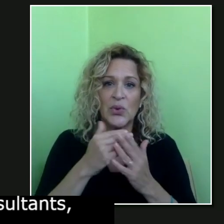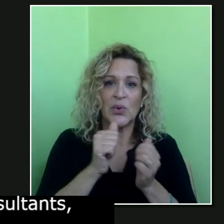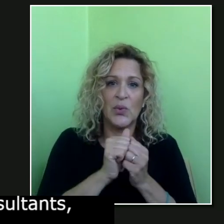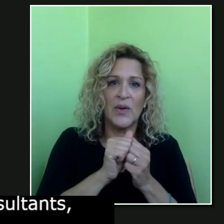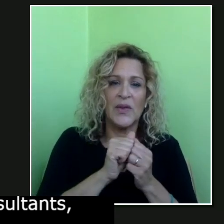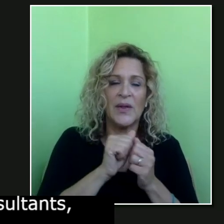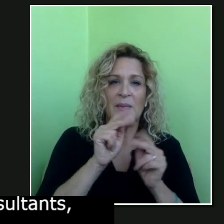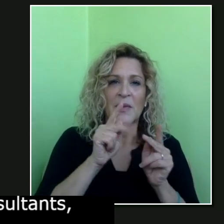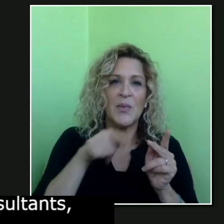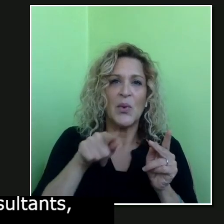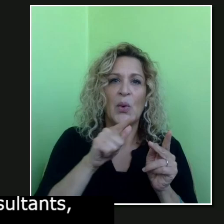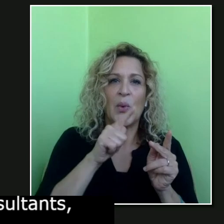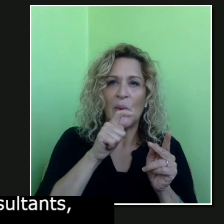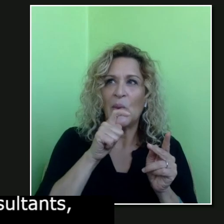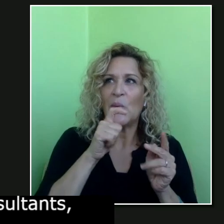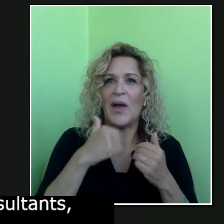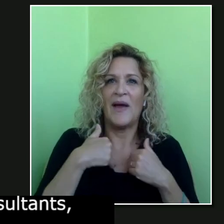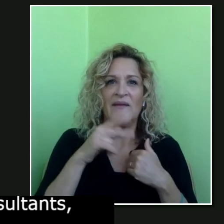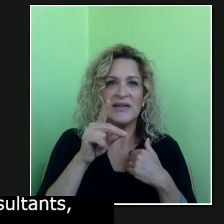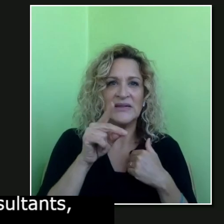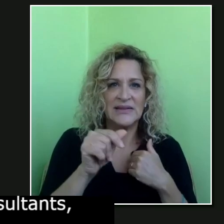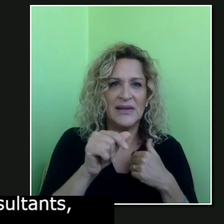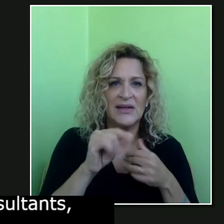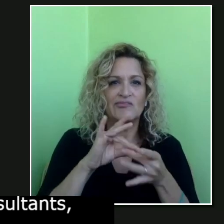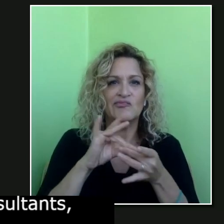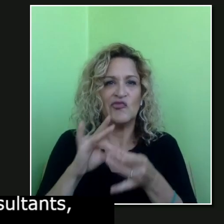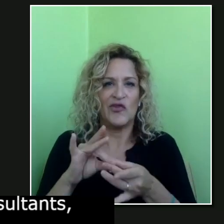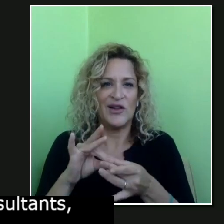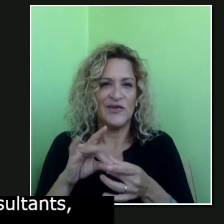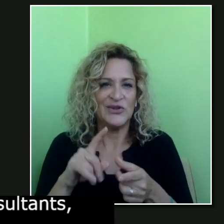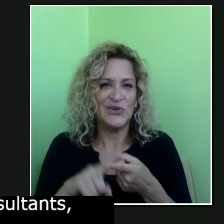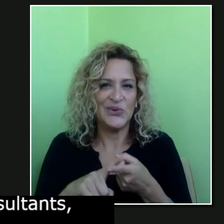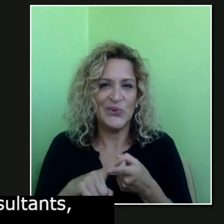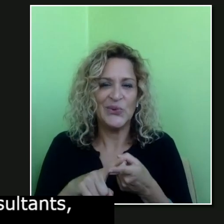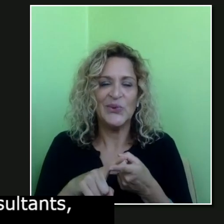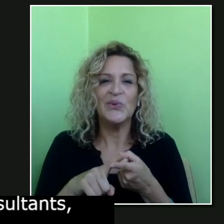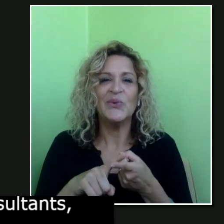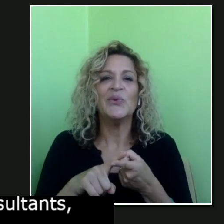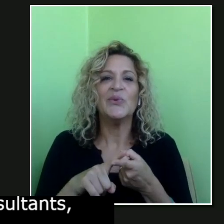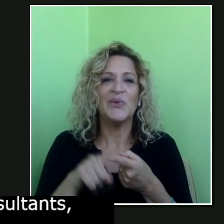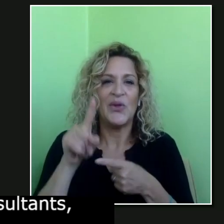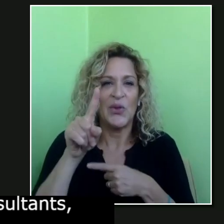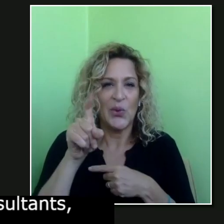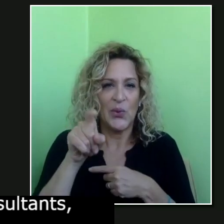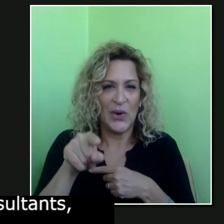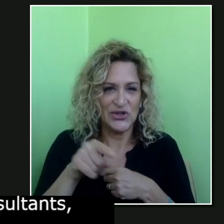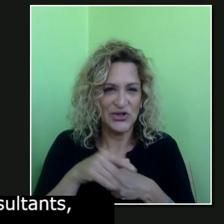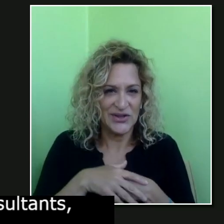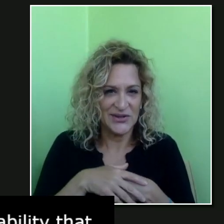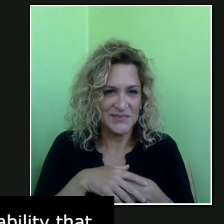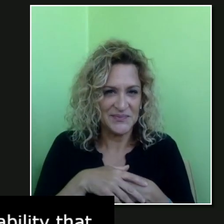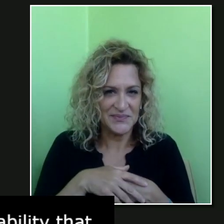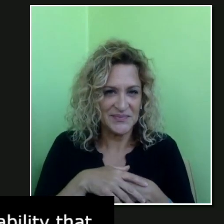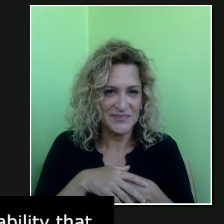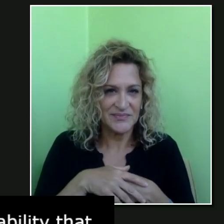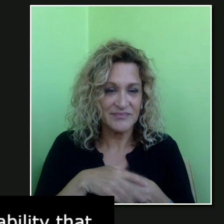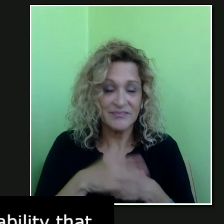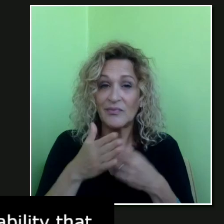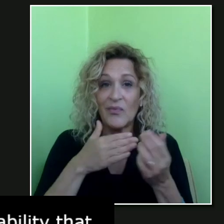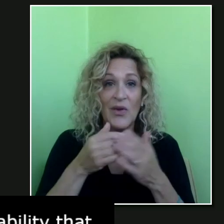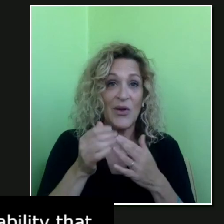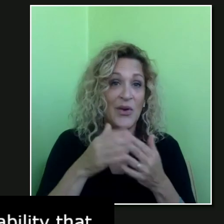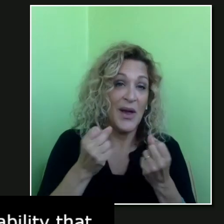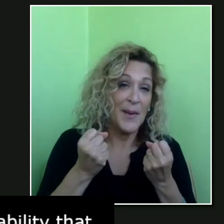that is relevant to the question. So no matter how many